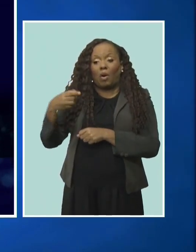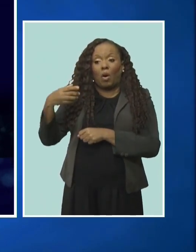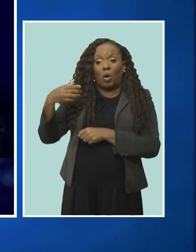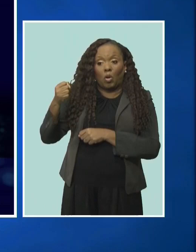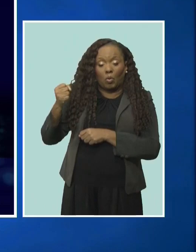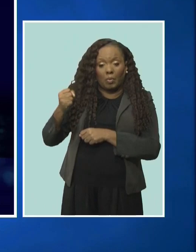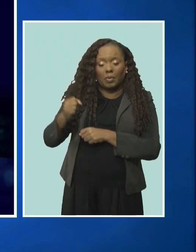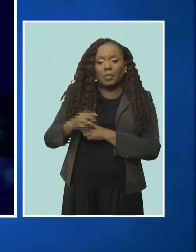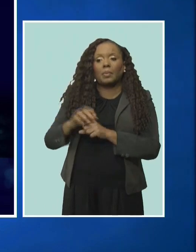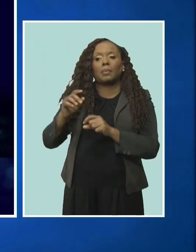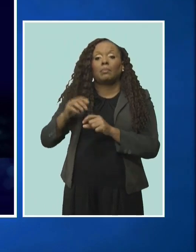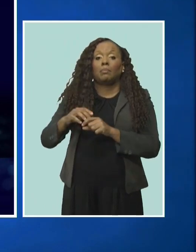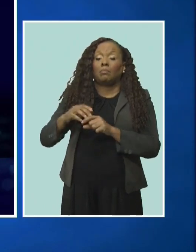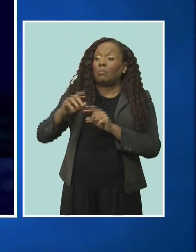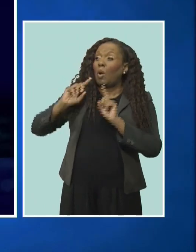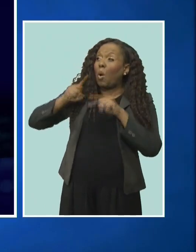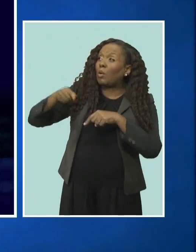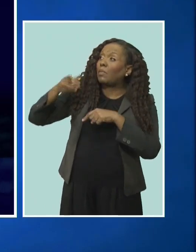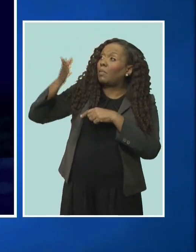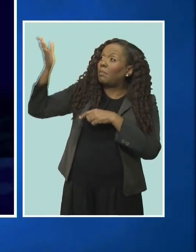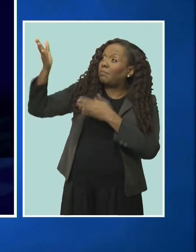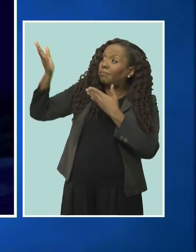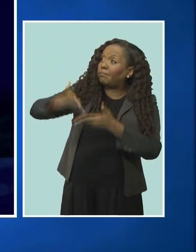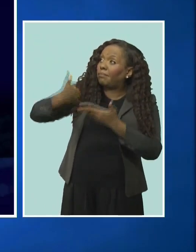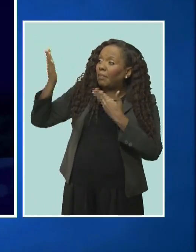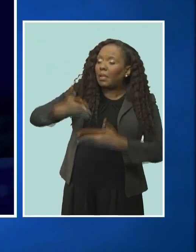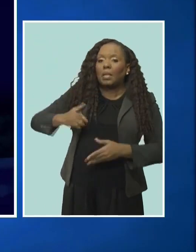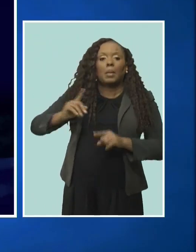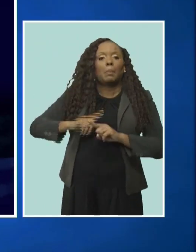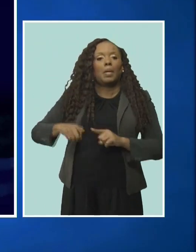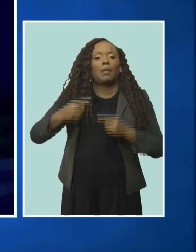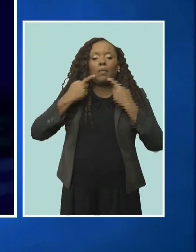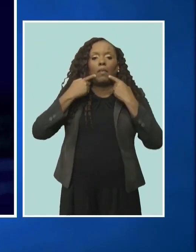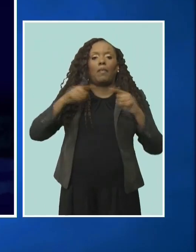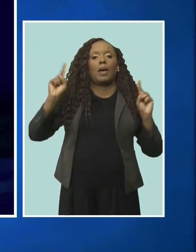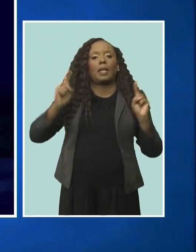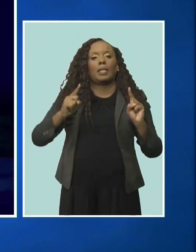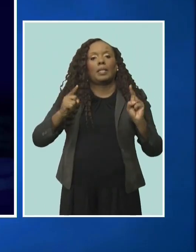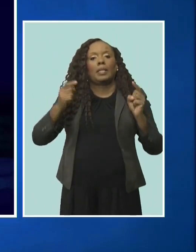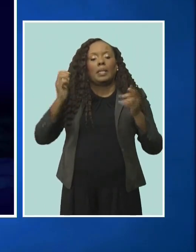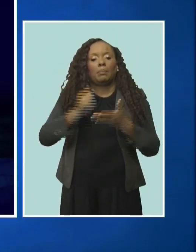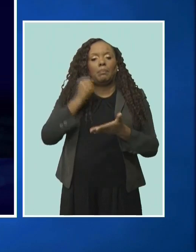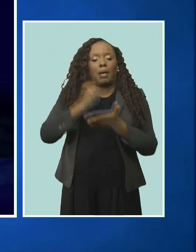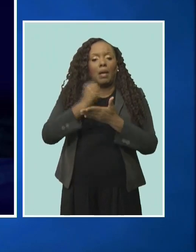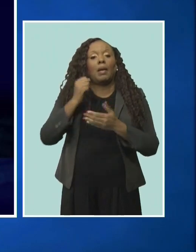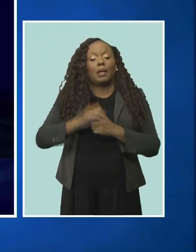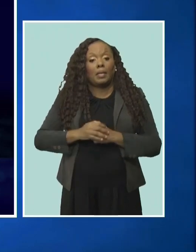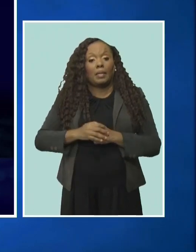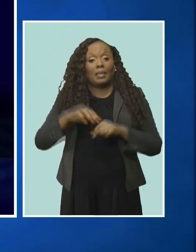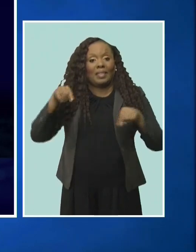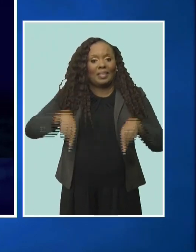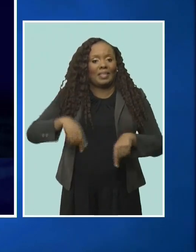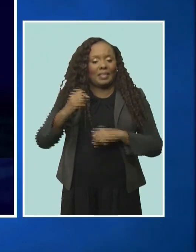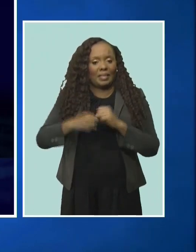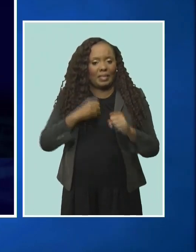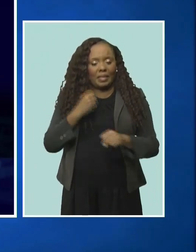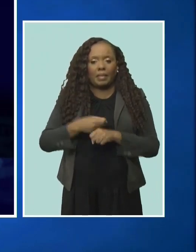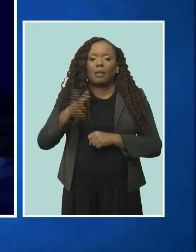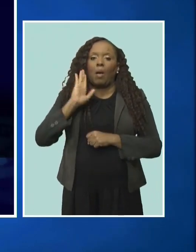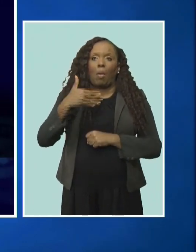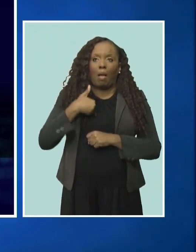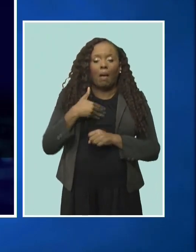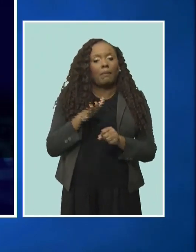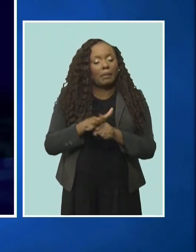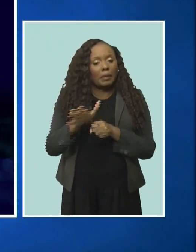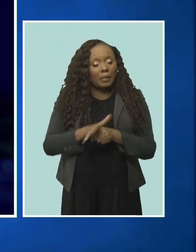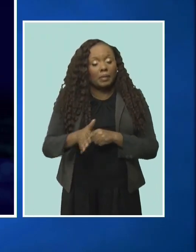We have secured our needs through 3 separate suppliers, and so our 2025 availability has been assured. The